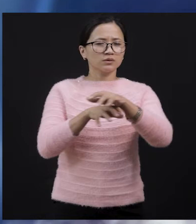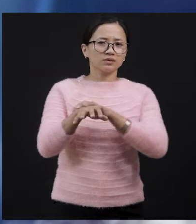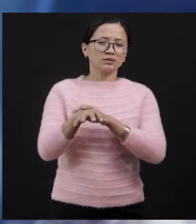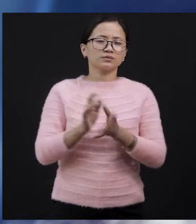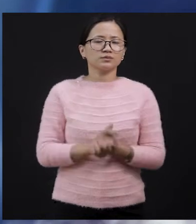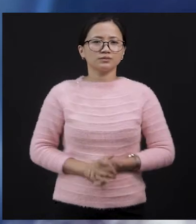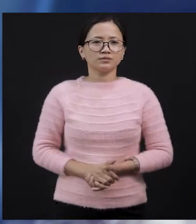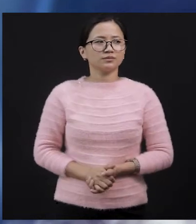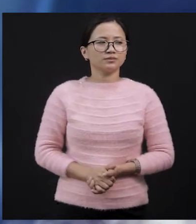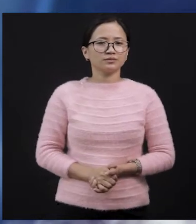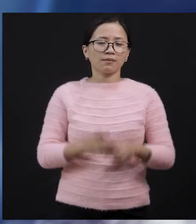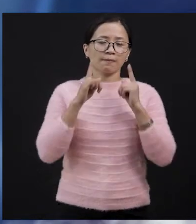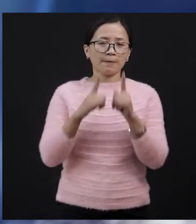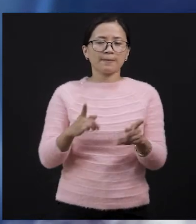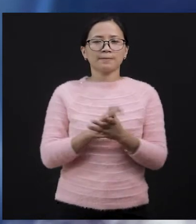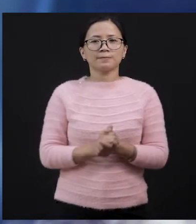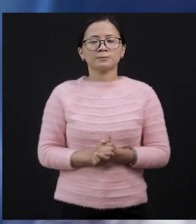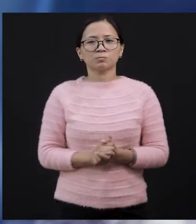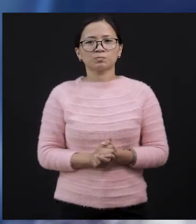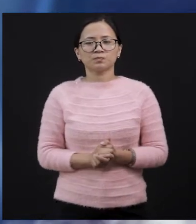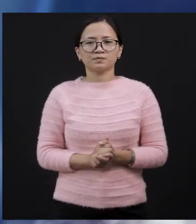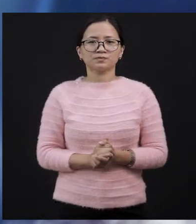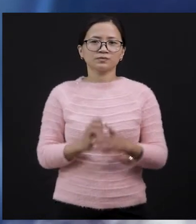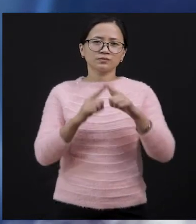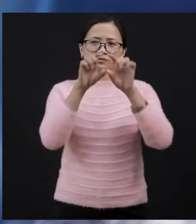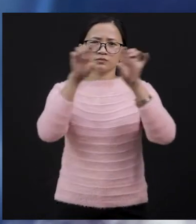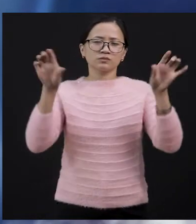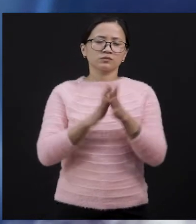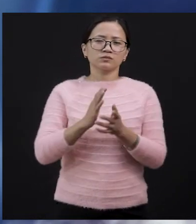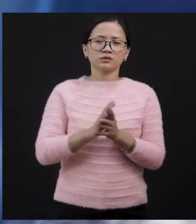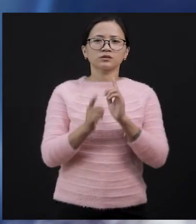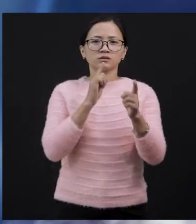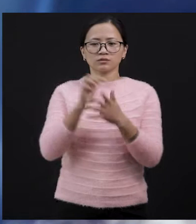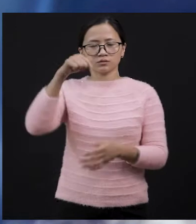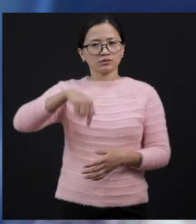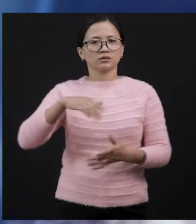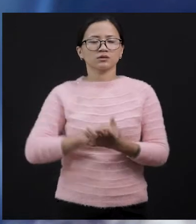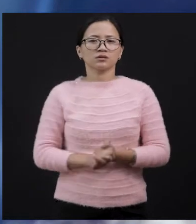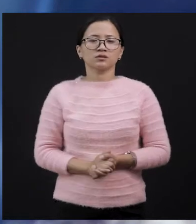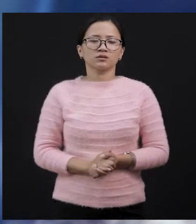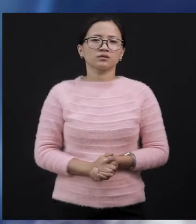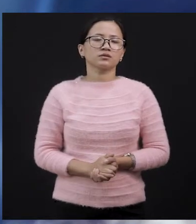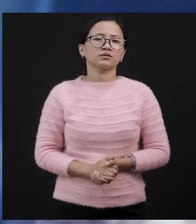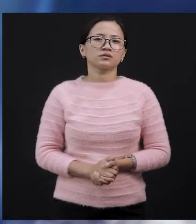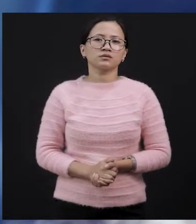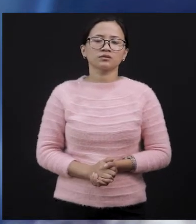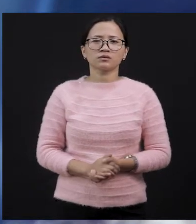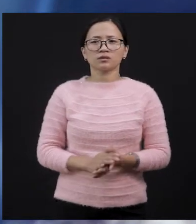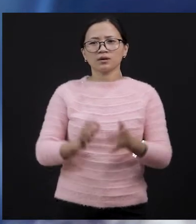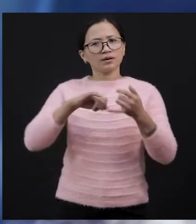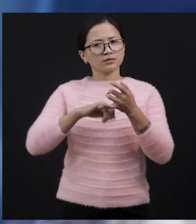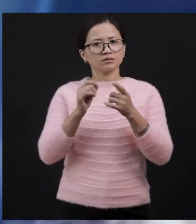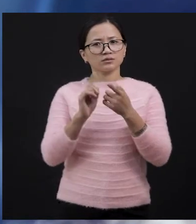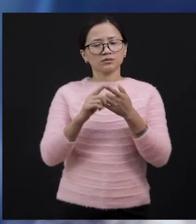animals. But the topic that which we are going to discuss now, it is a